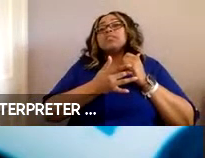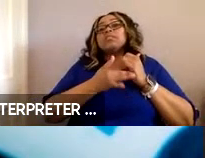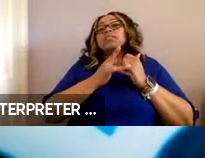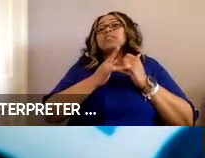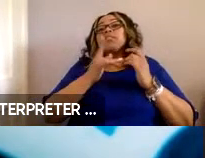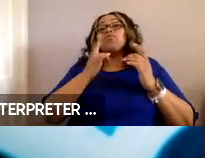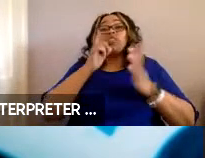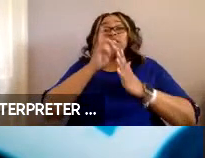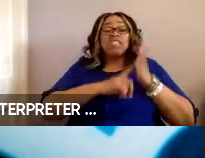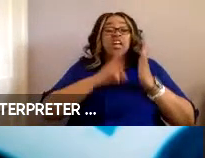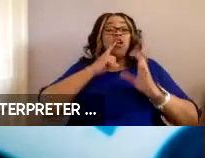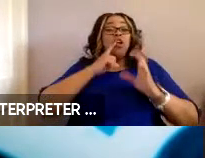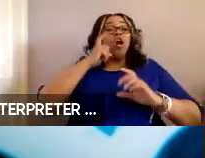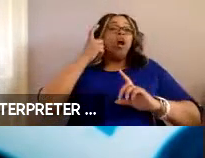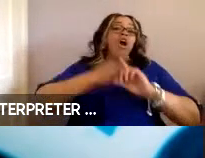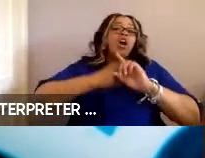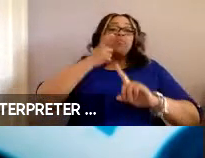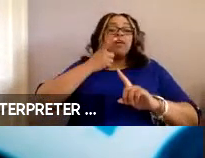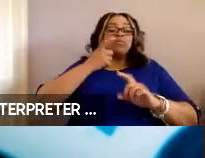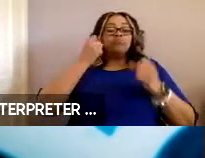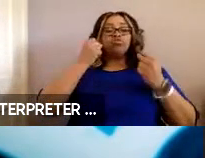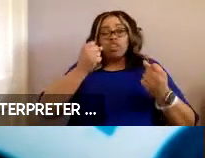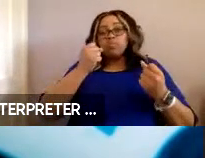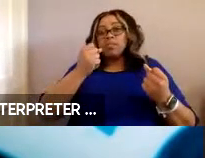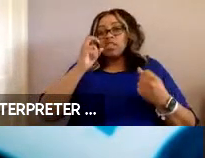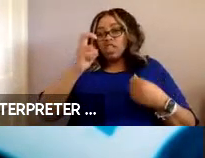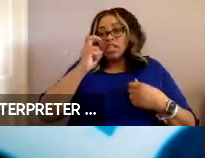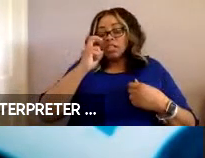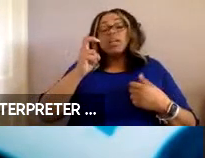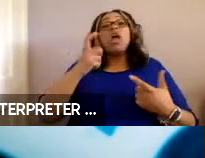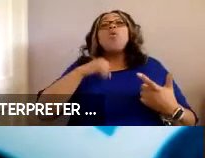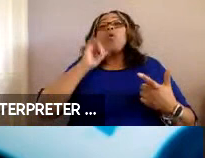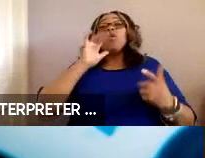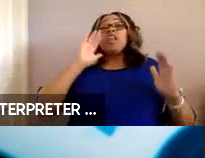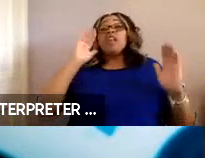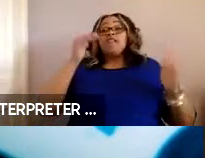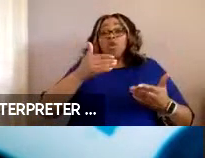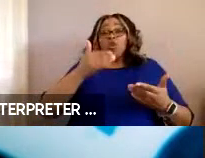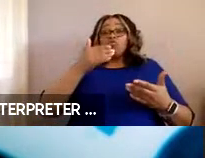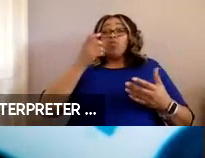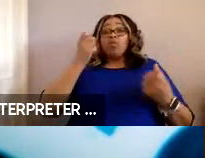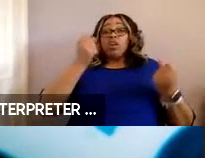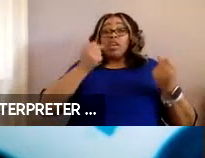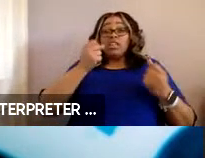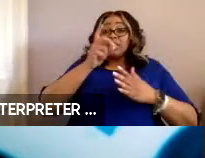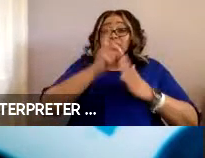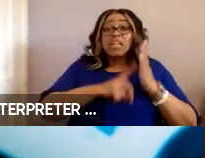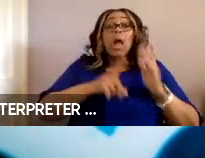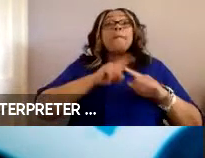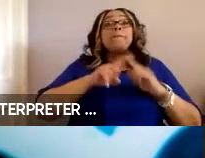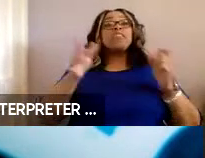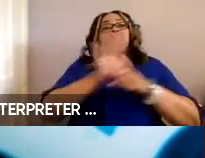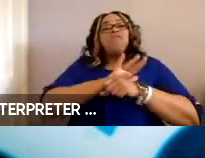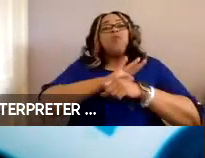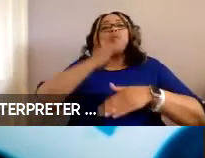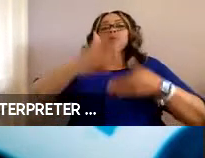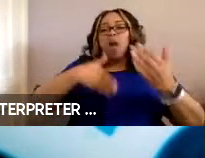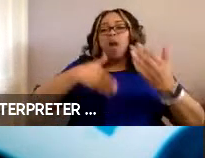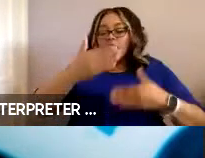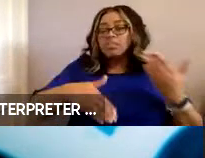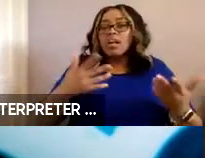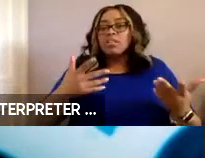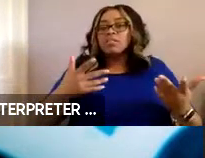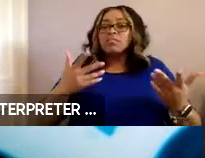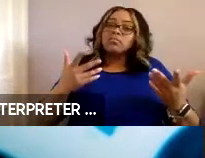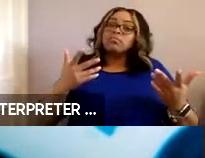designing automated transportation. And not only do we need to focus on vehicle design, but the overall process, which,